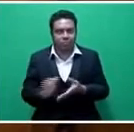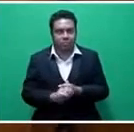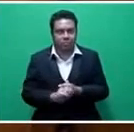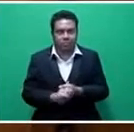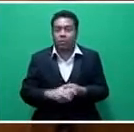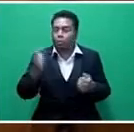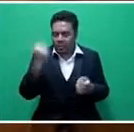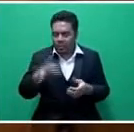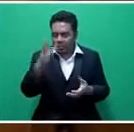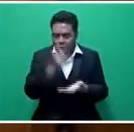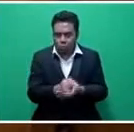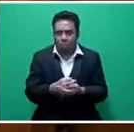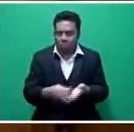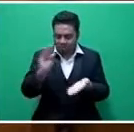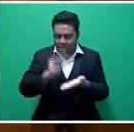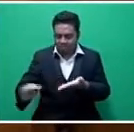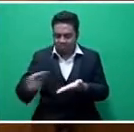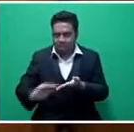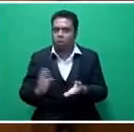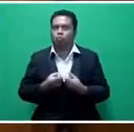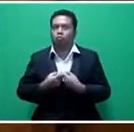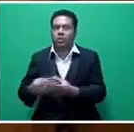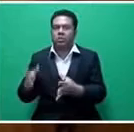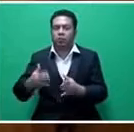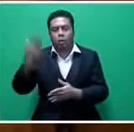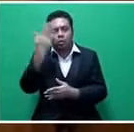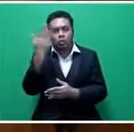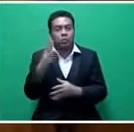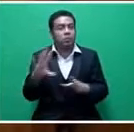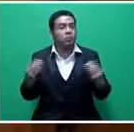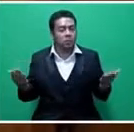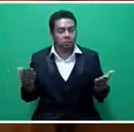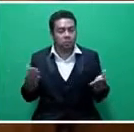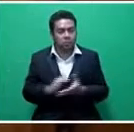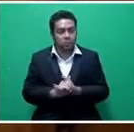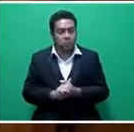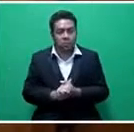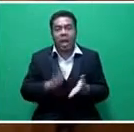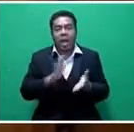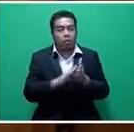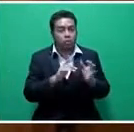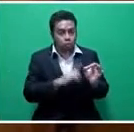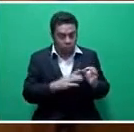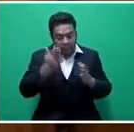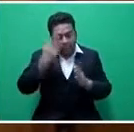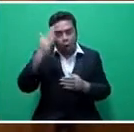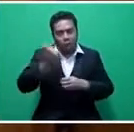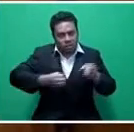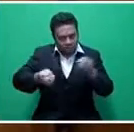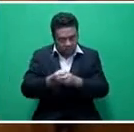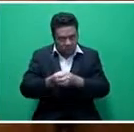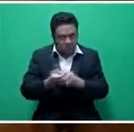but we still ensure that the grant is released for the school's operation, but from the headquarters. 100% of Term 1 2020 grant was released